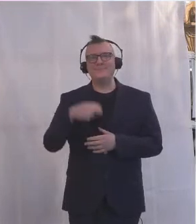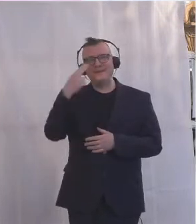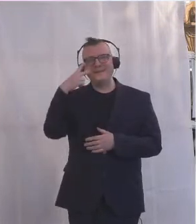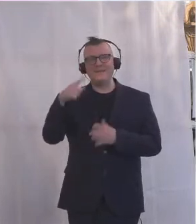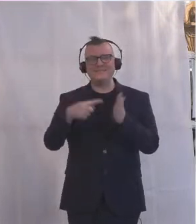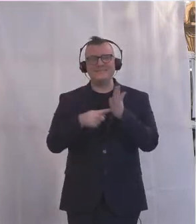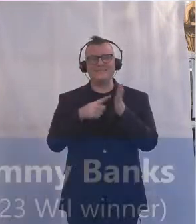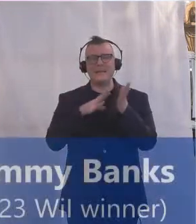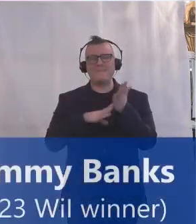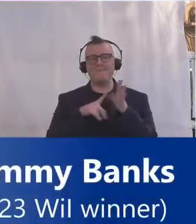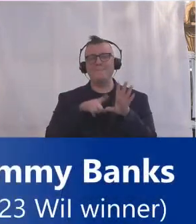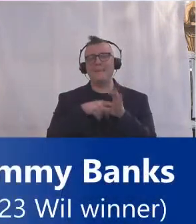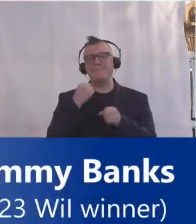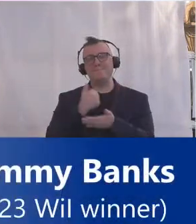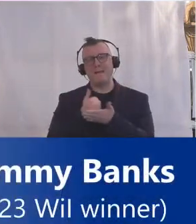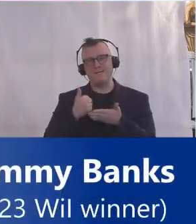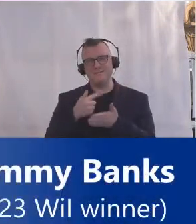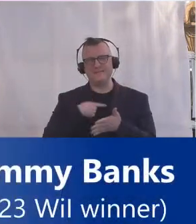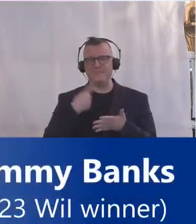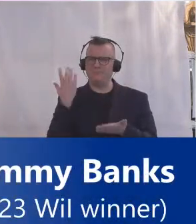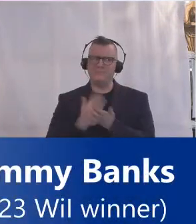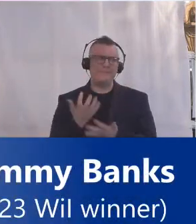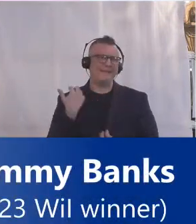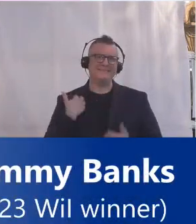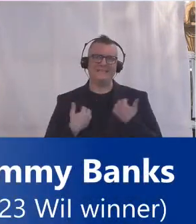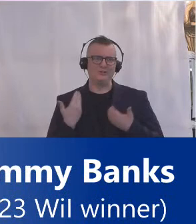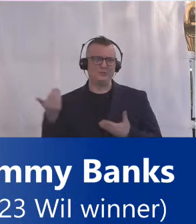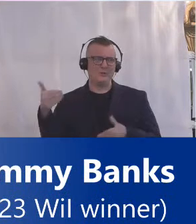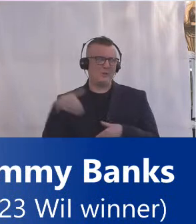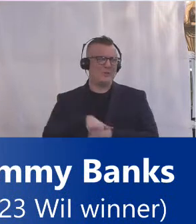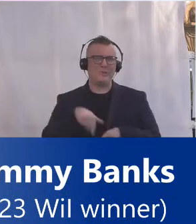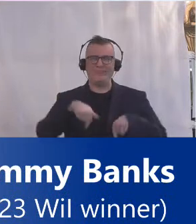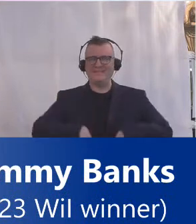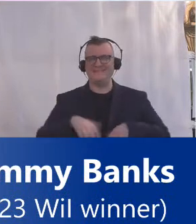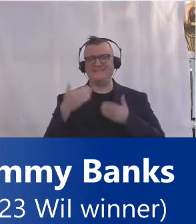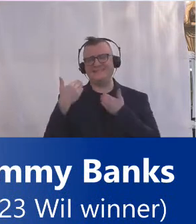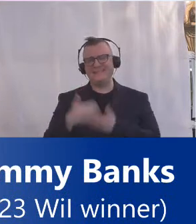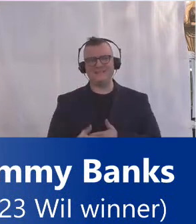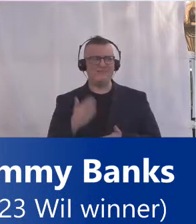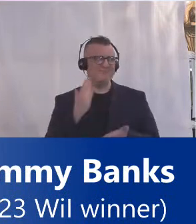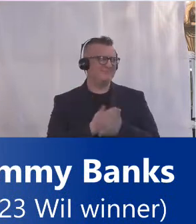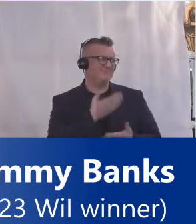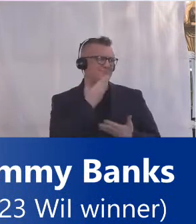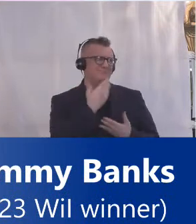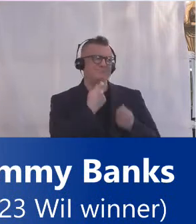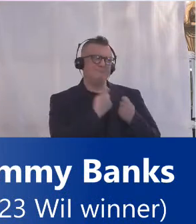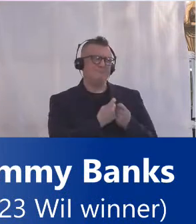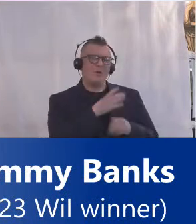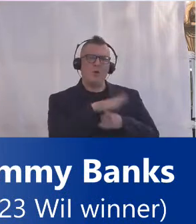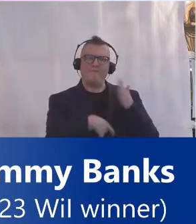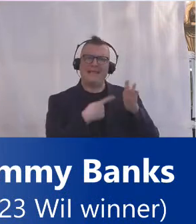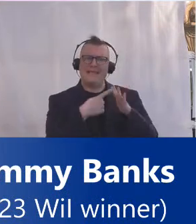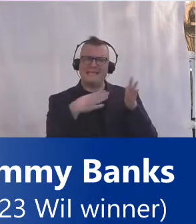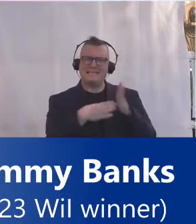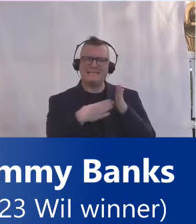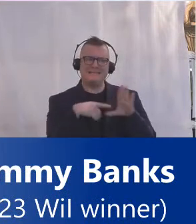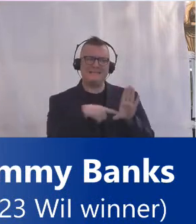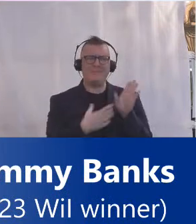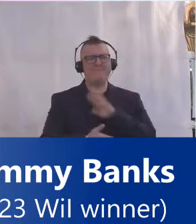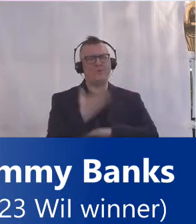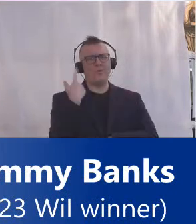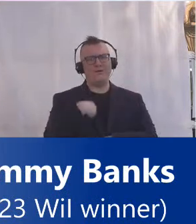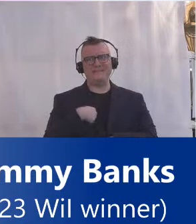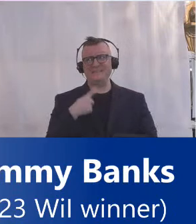is Tammy Banks. I'm really excited to be here and really grateful for Izzy's words earlier because feeling a